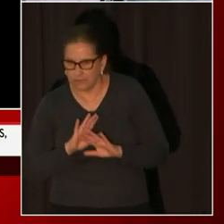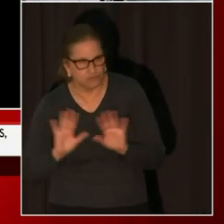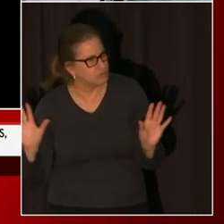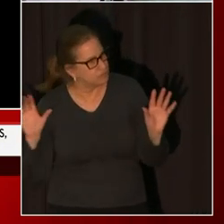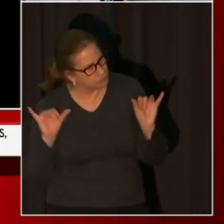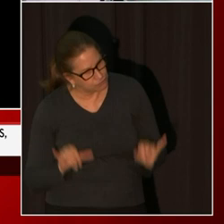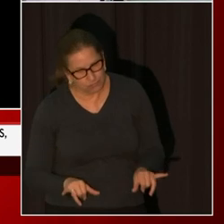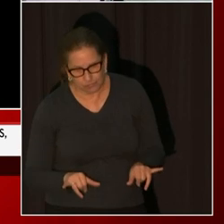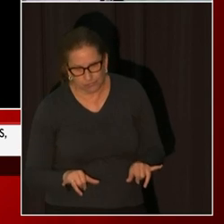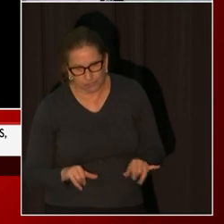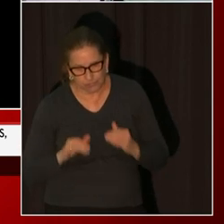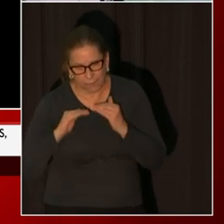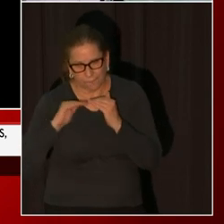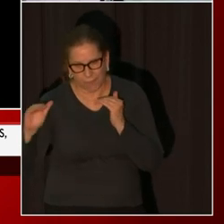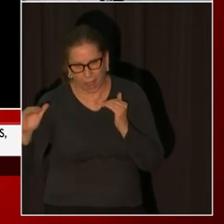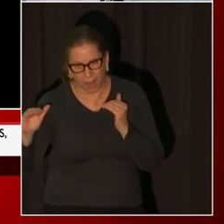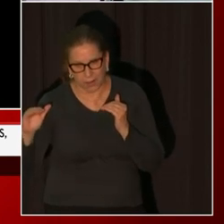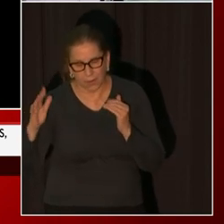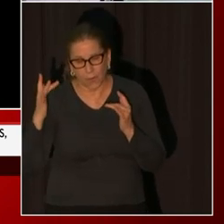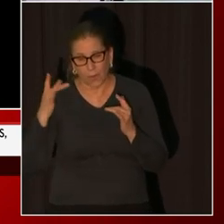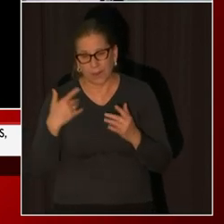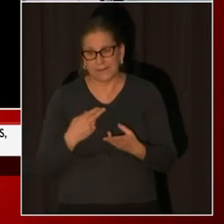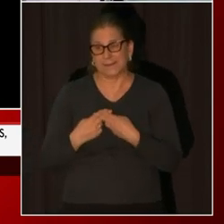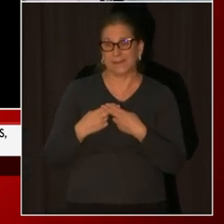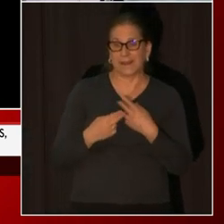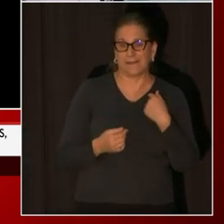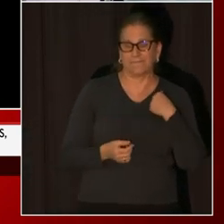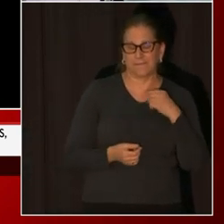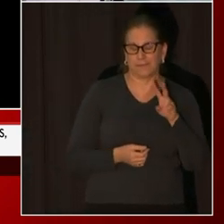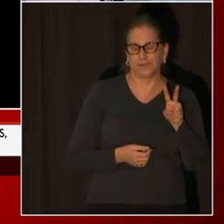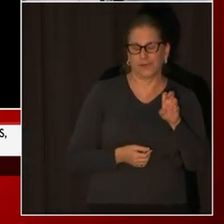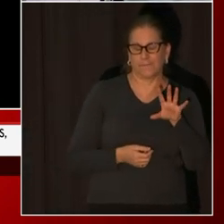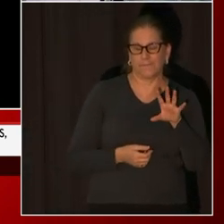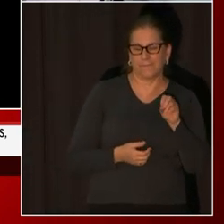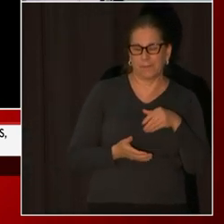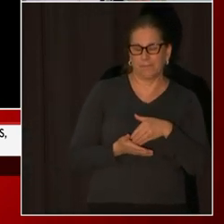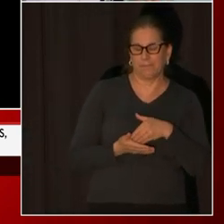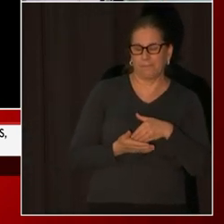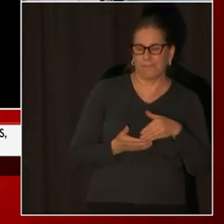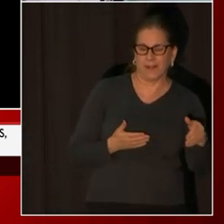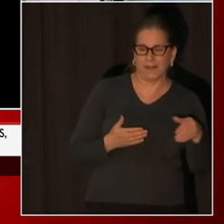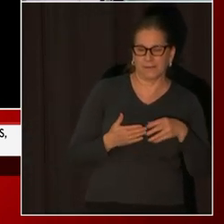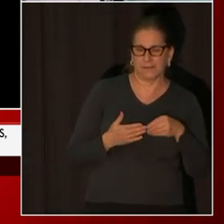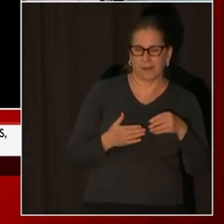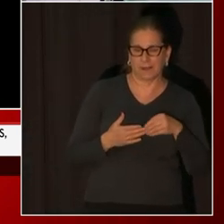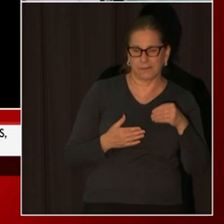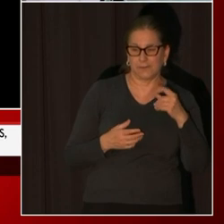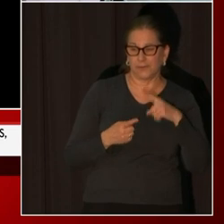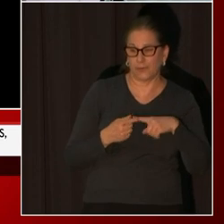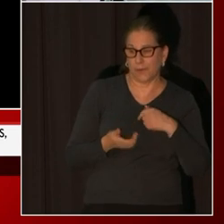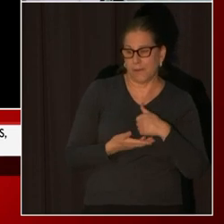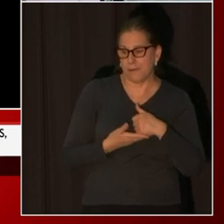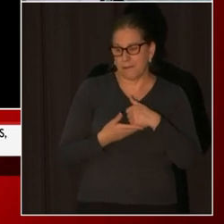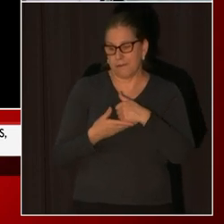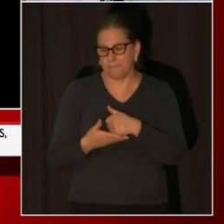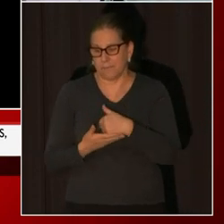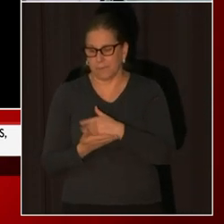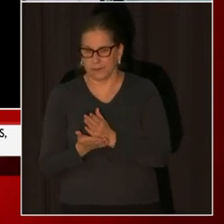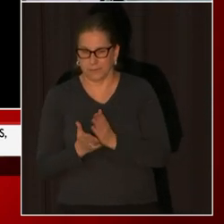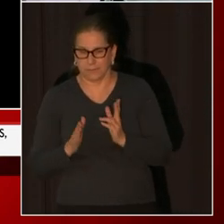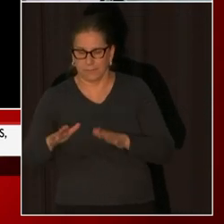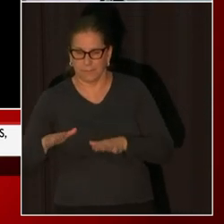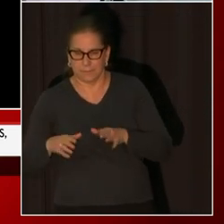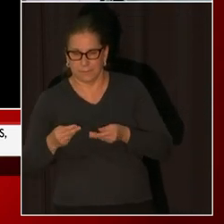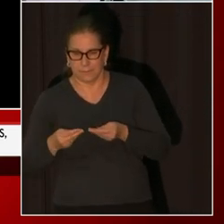savings of $250 million that we used to balance across 4 years. If we look a little more specifically at fiscal